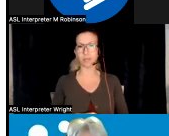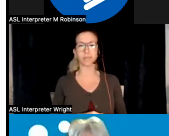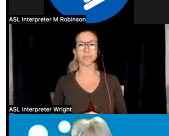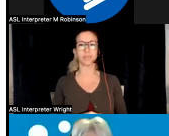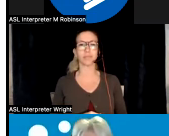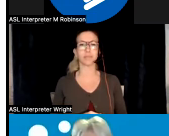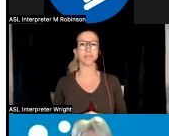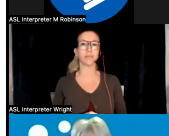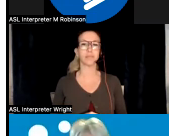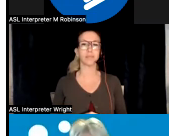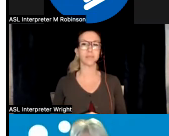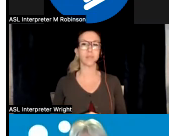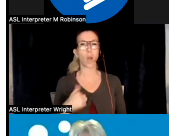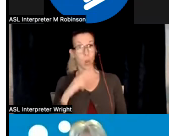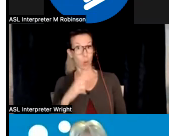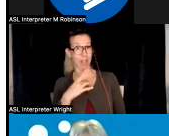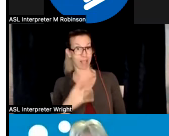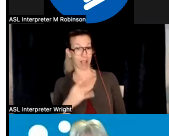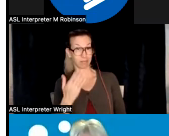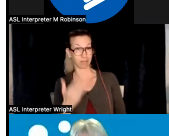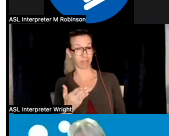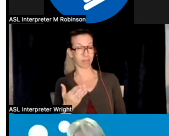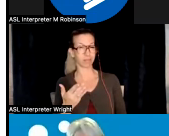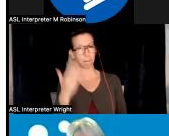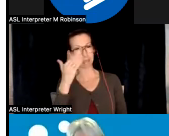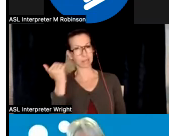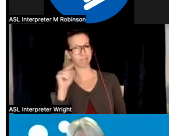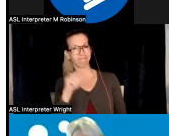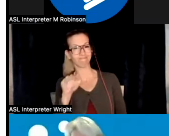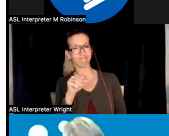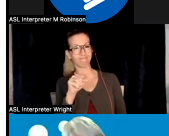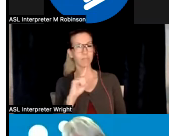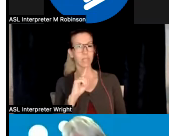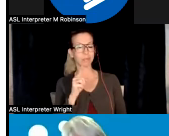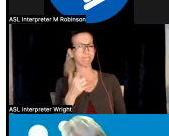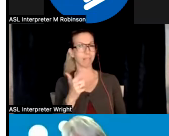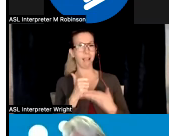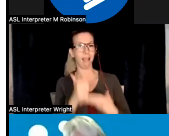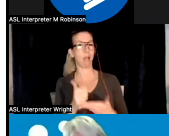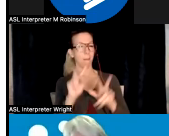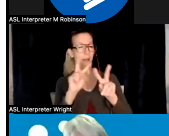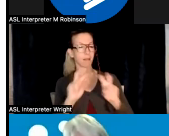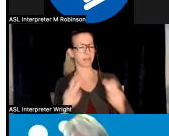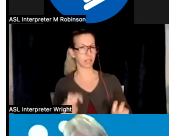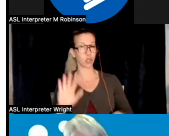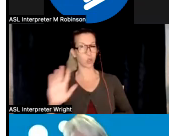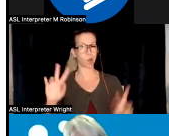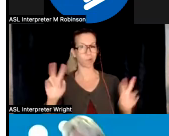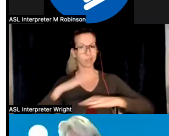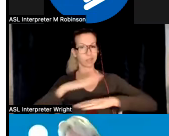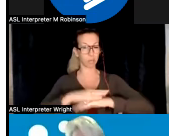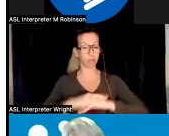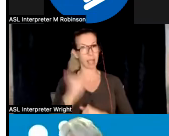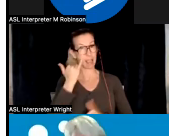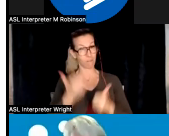this is it helps you assess your table. If the most of the people that are at your table